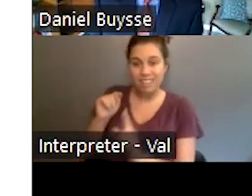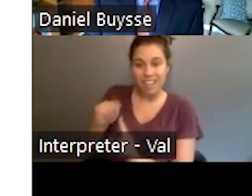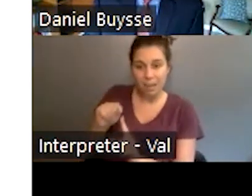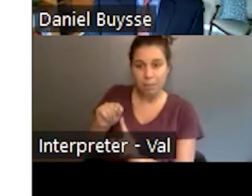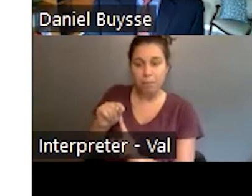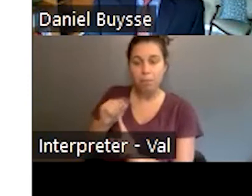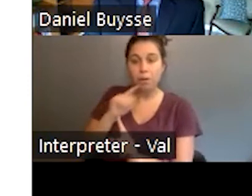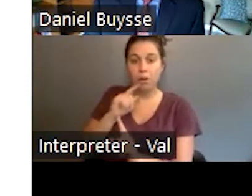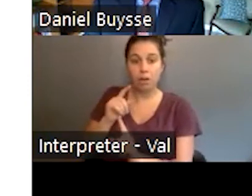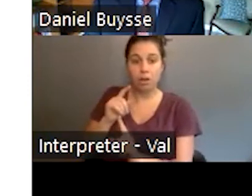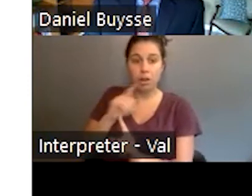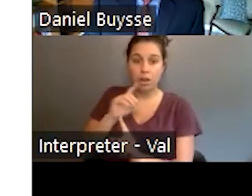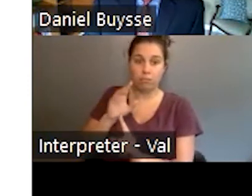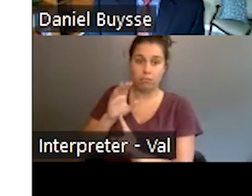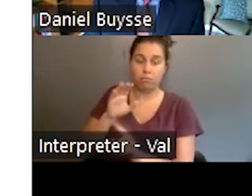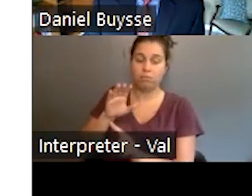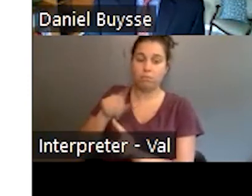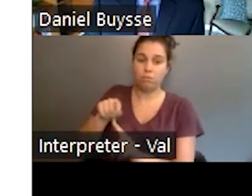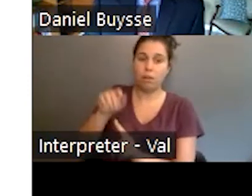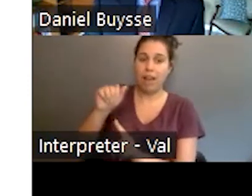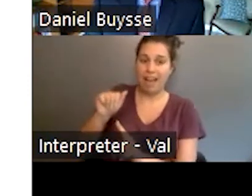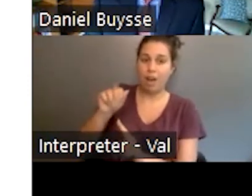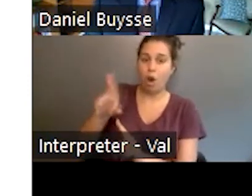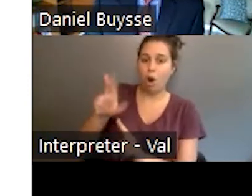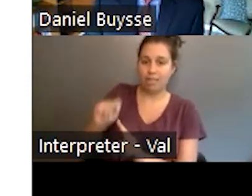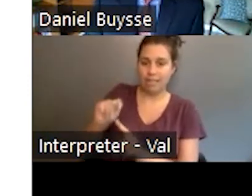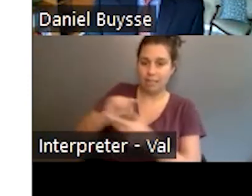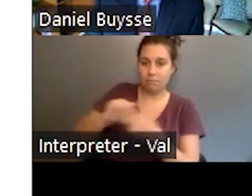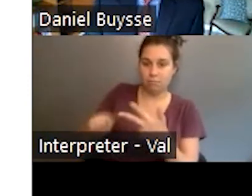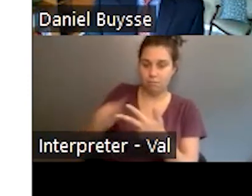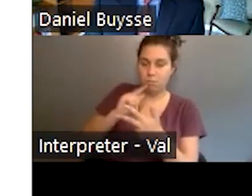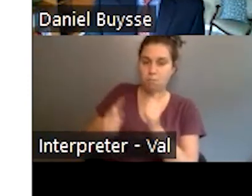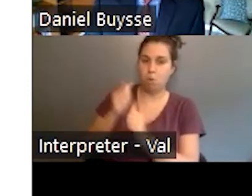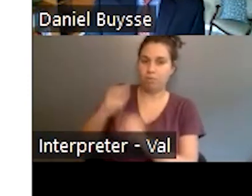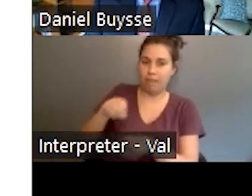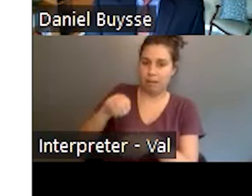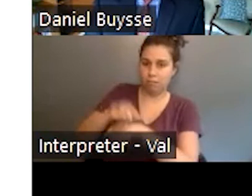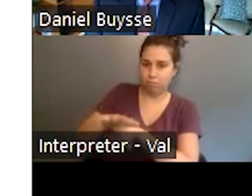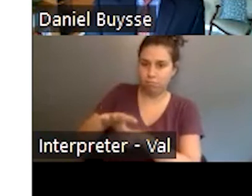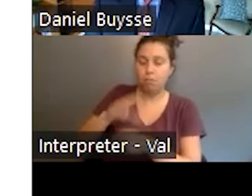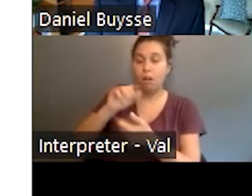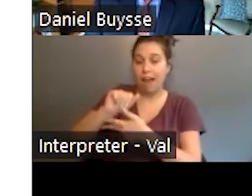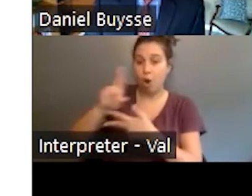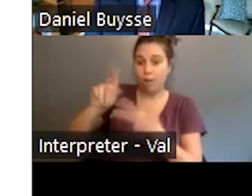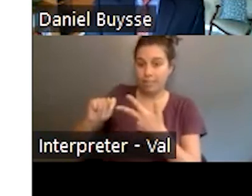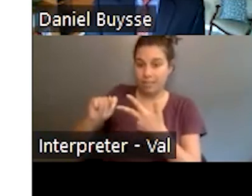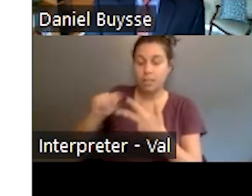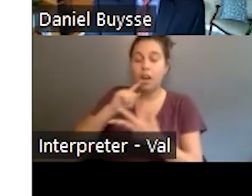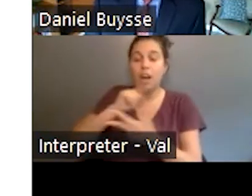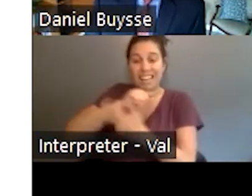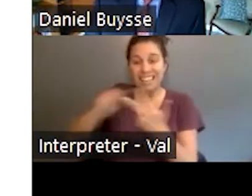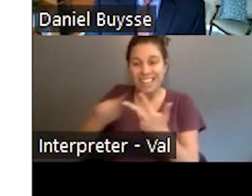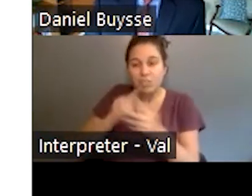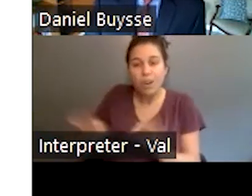intervention are amount, regularity, and timing. But it turns out that each of those dimensions is equally important for these other